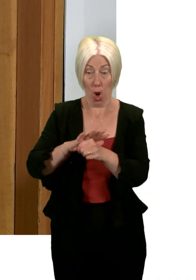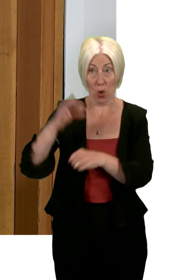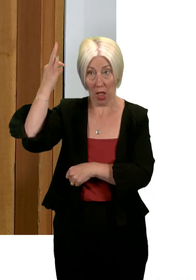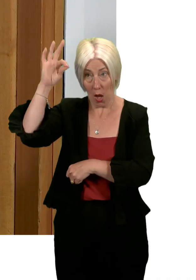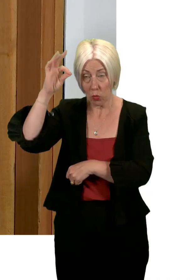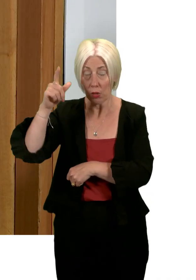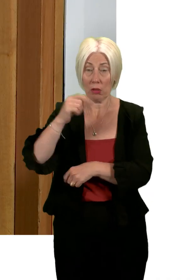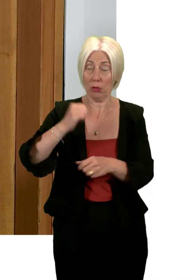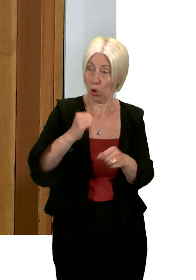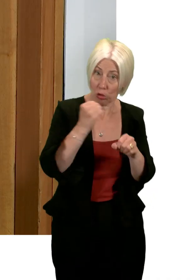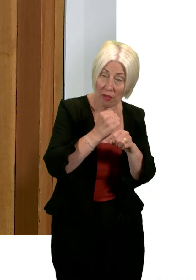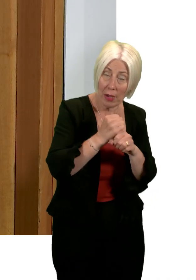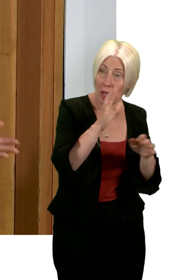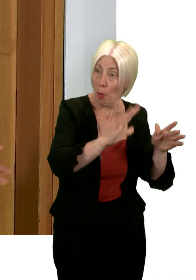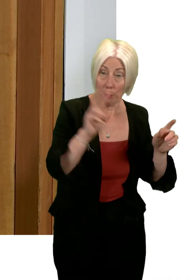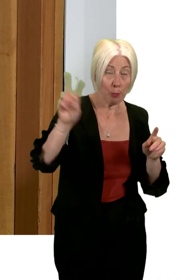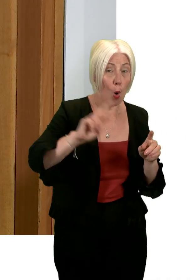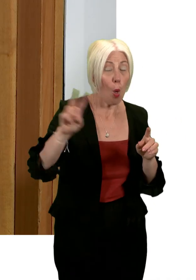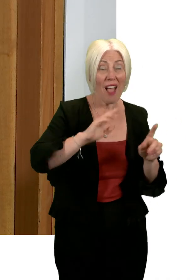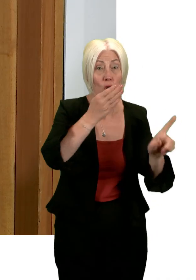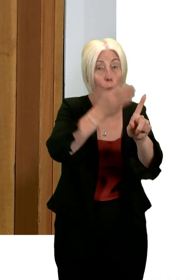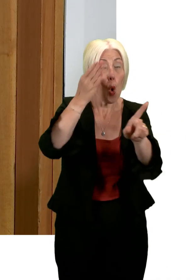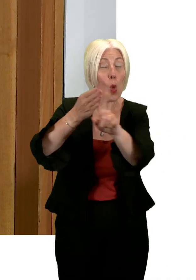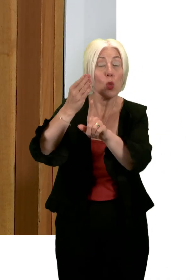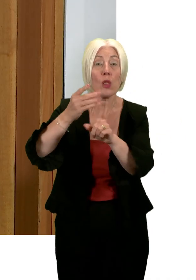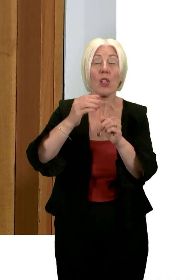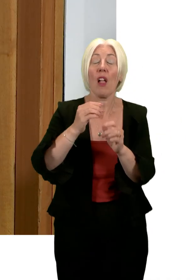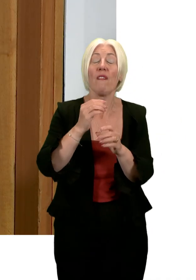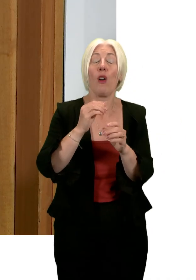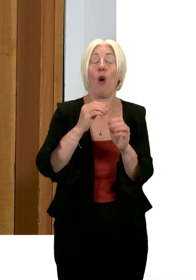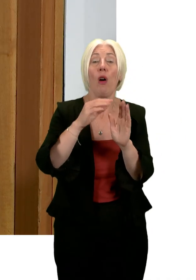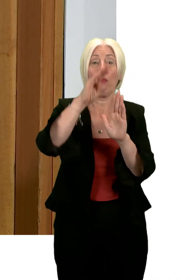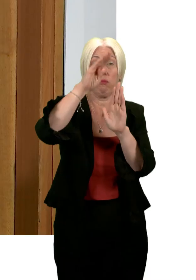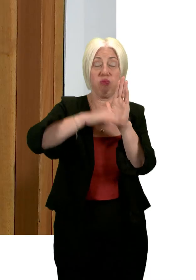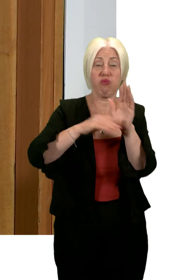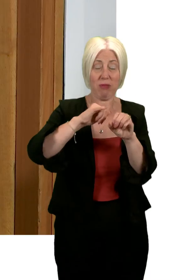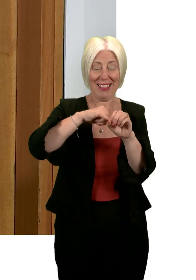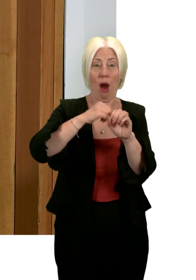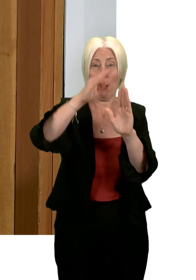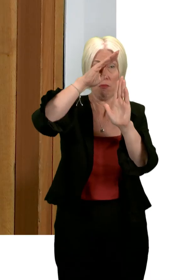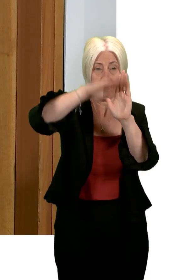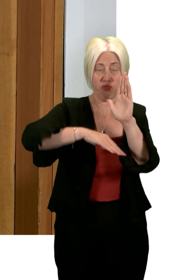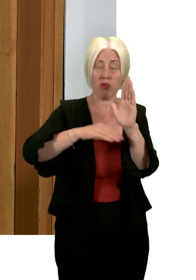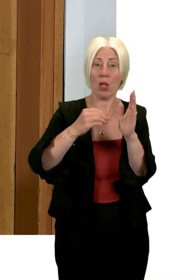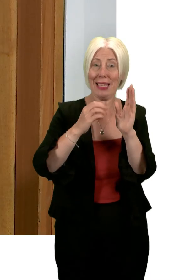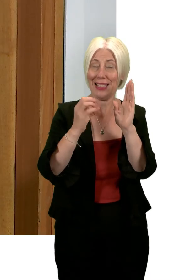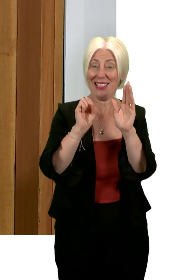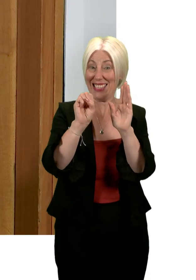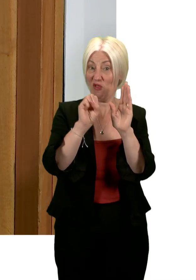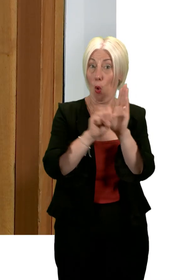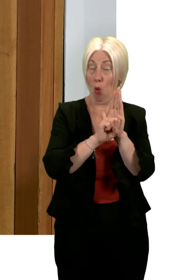national government goals, for example, net zero commitment. So we can see